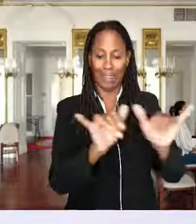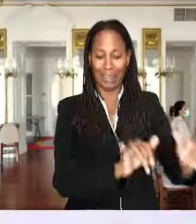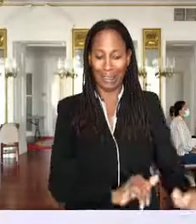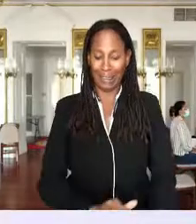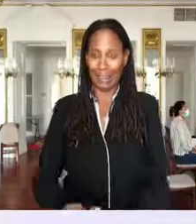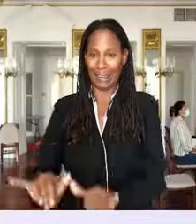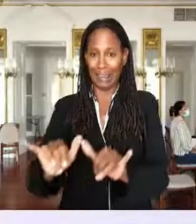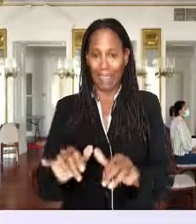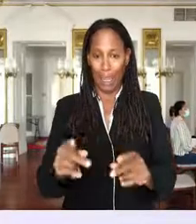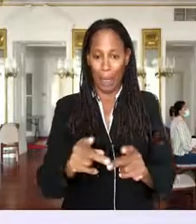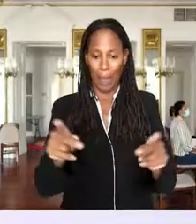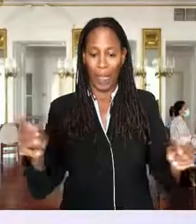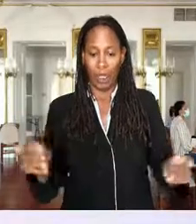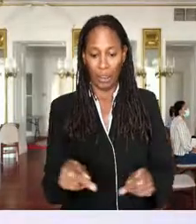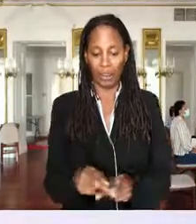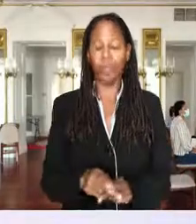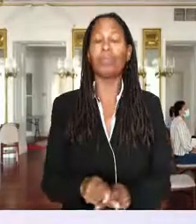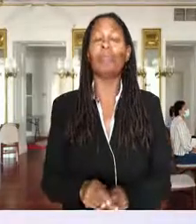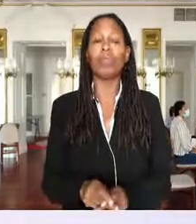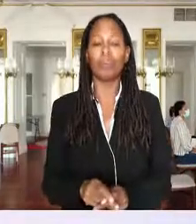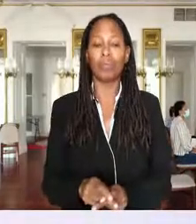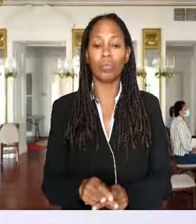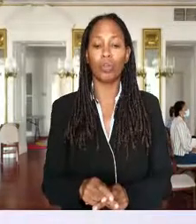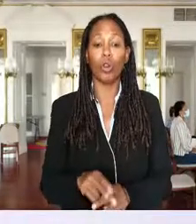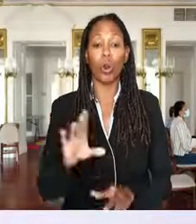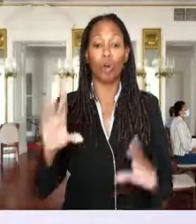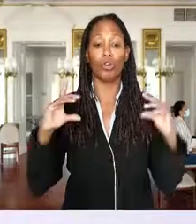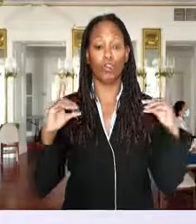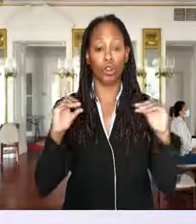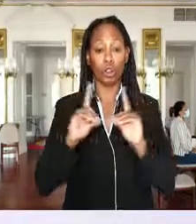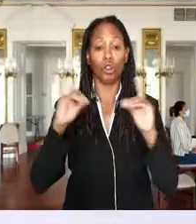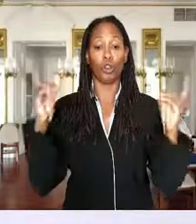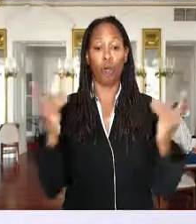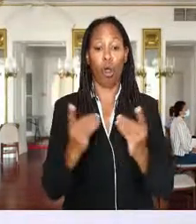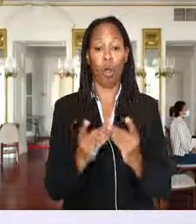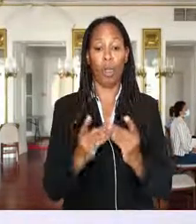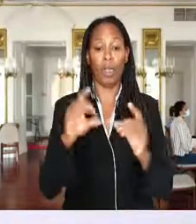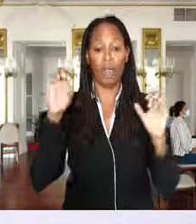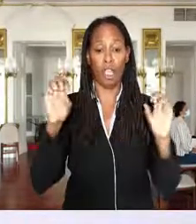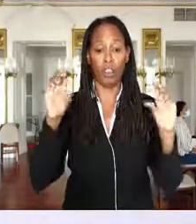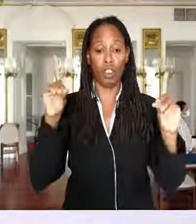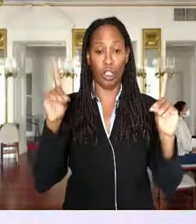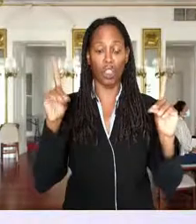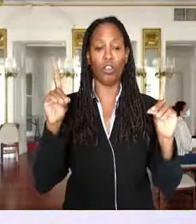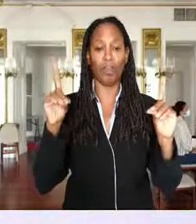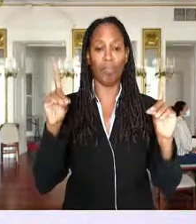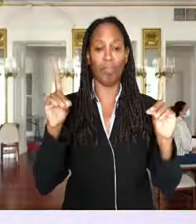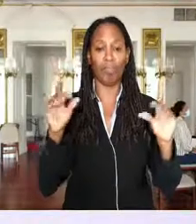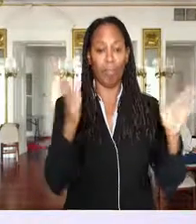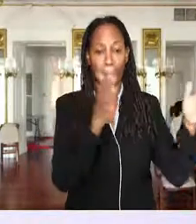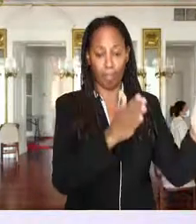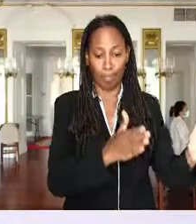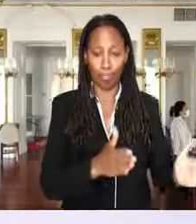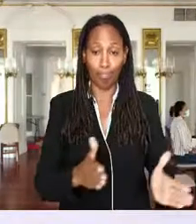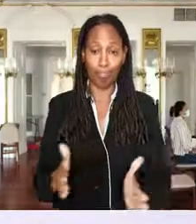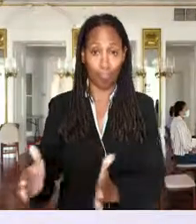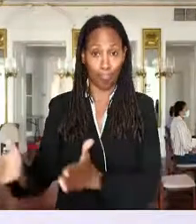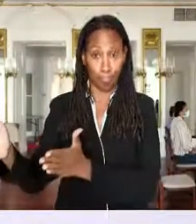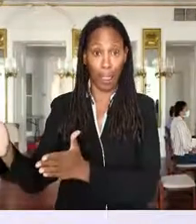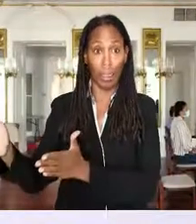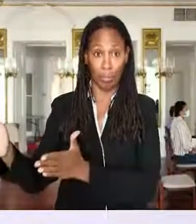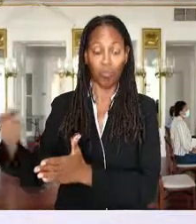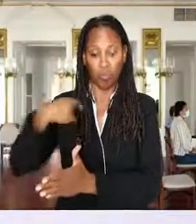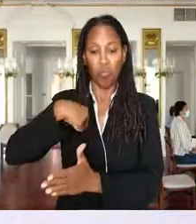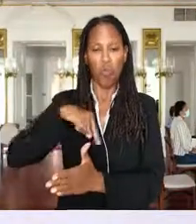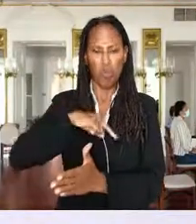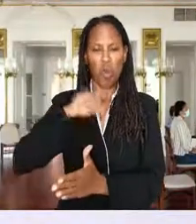the Department of Education Educational Facility Master Plan. Y'all remember that? We had to go out and plan how we're